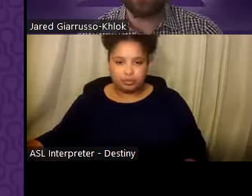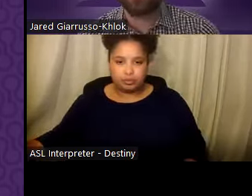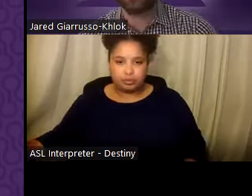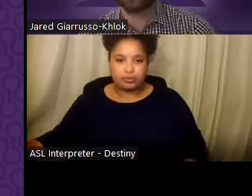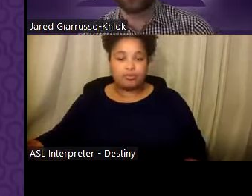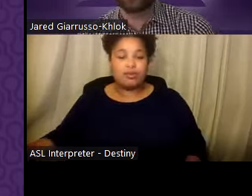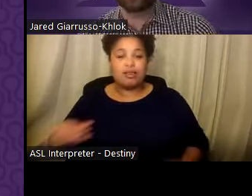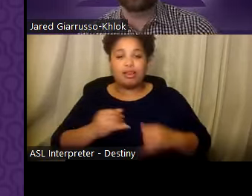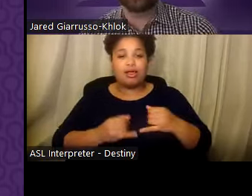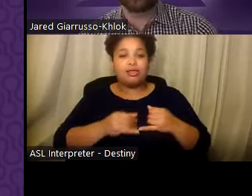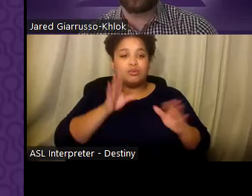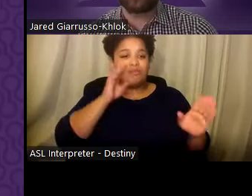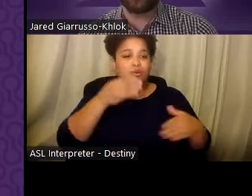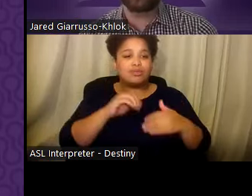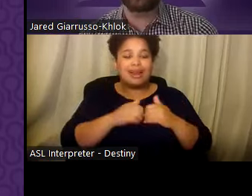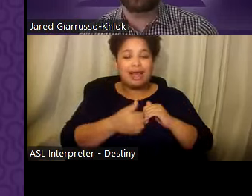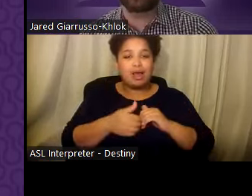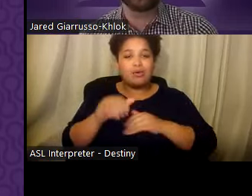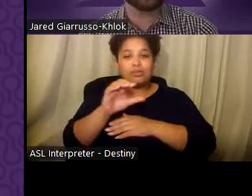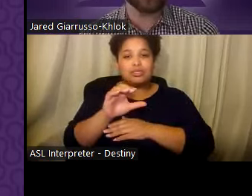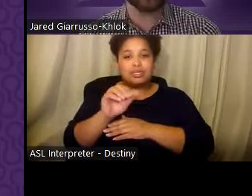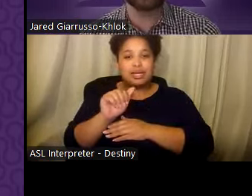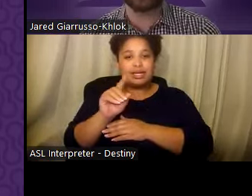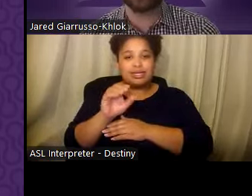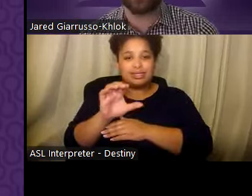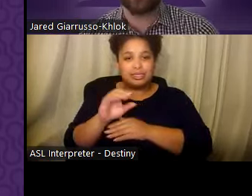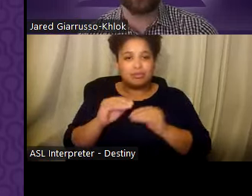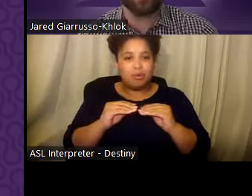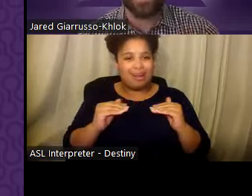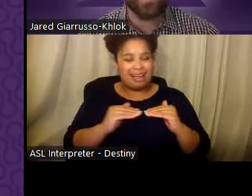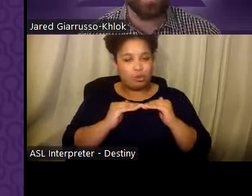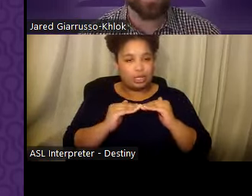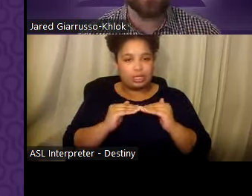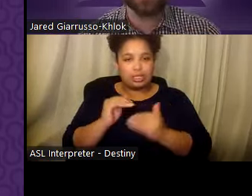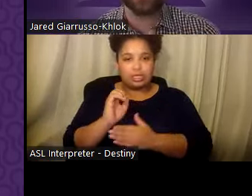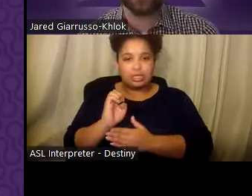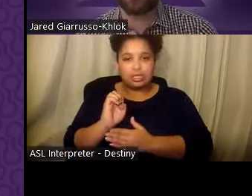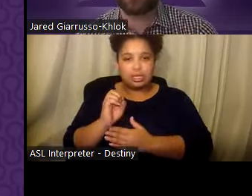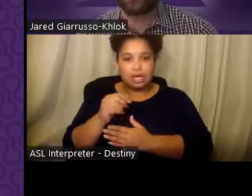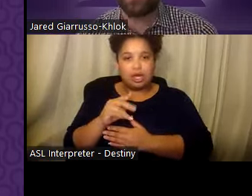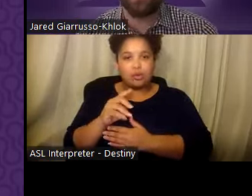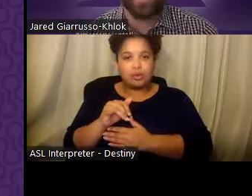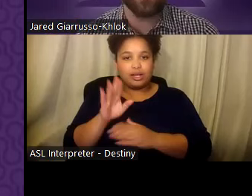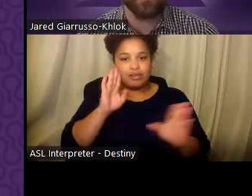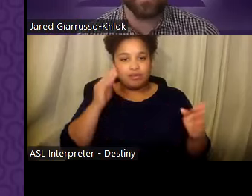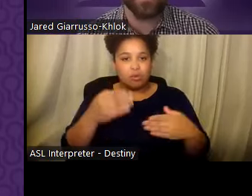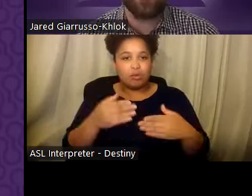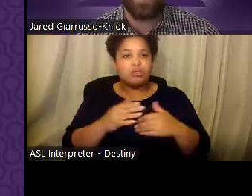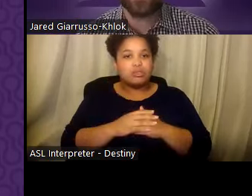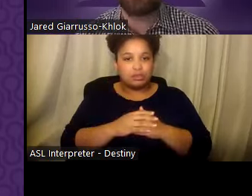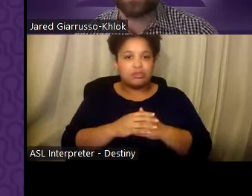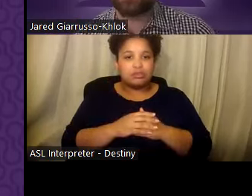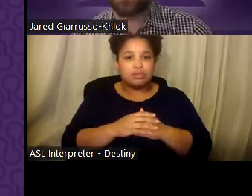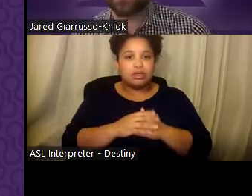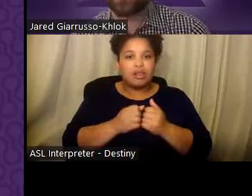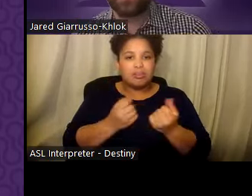equity focused, and then how they can, be strengthened to serve through their many arms in the community, all Californians impacted